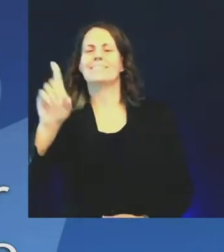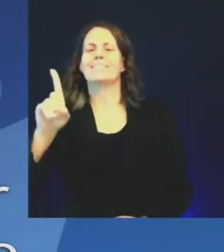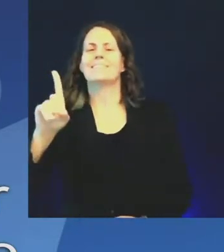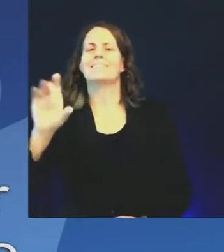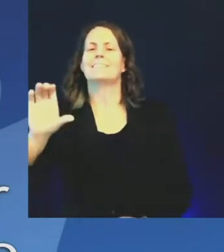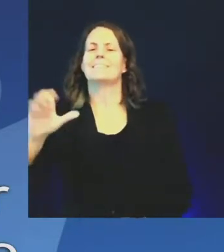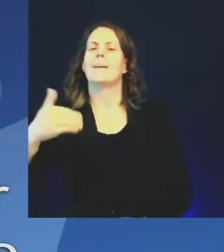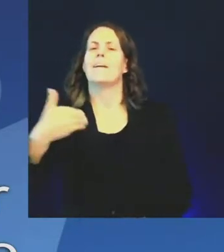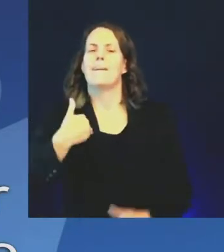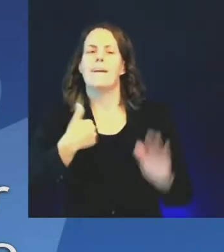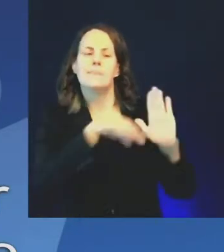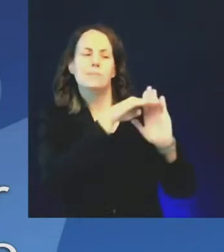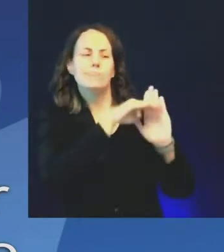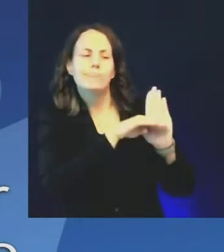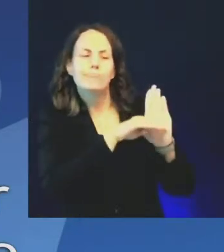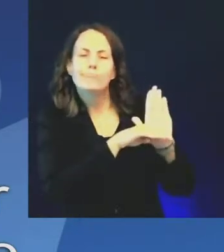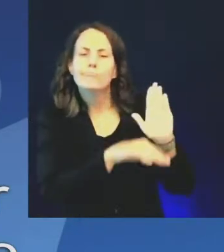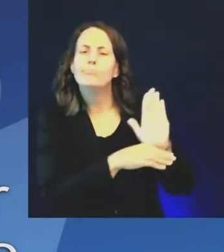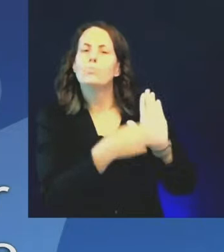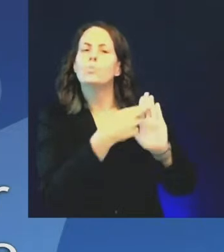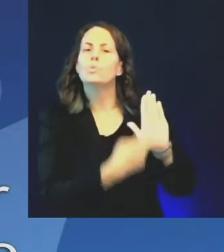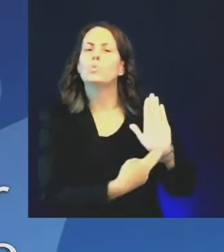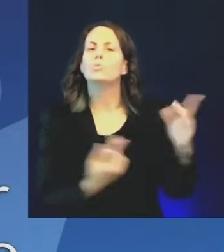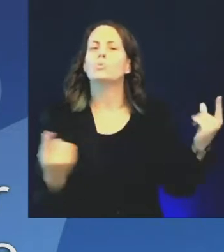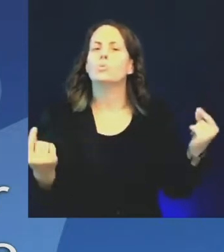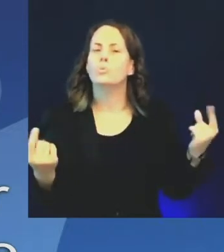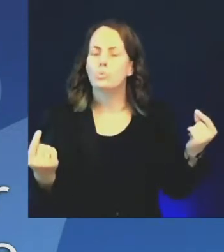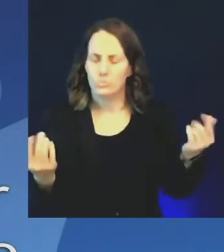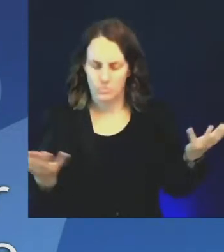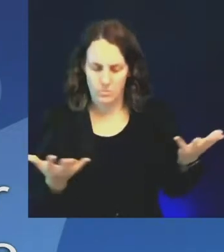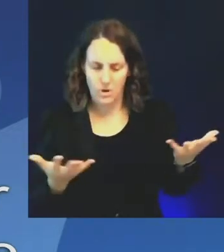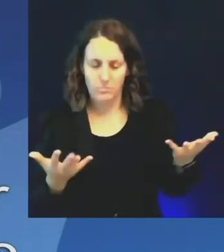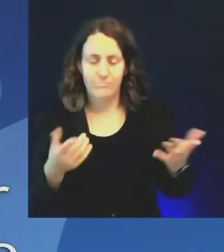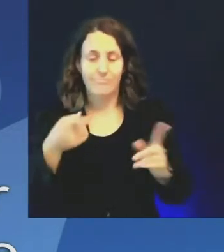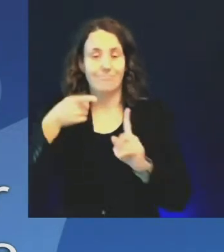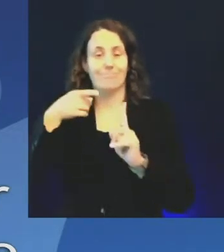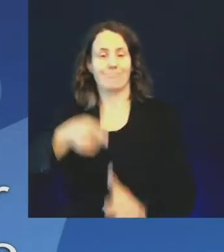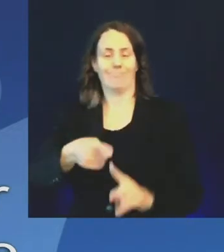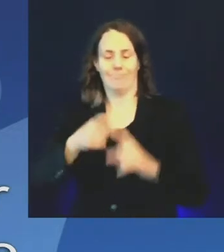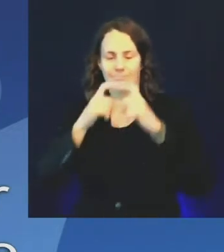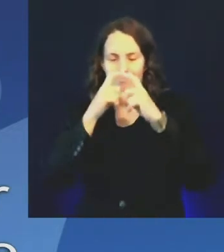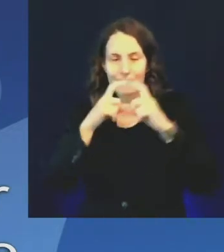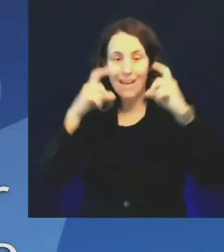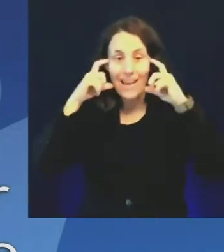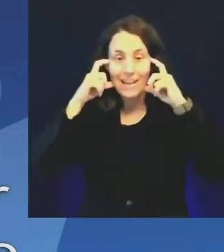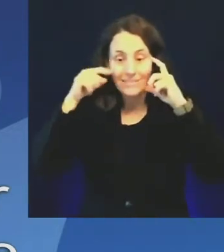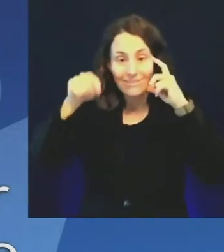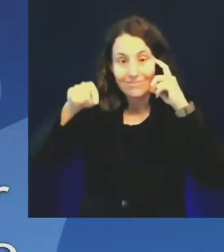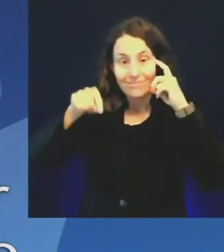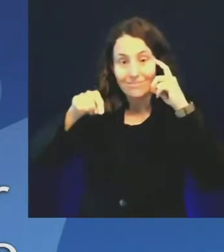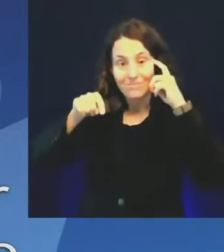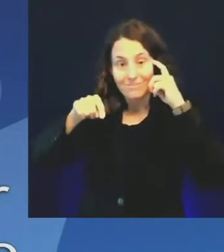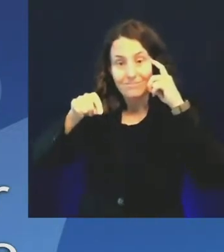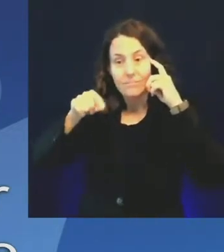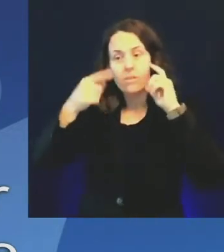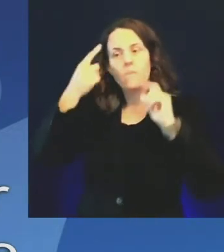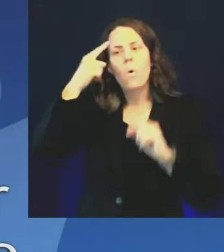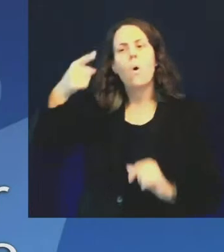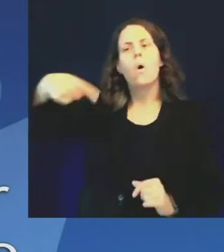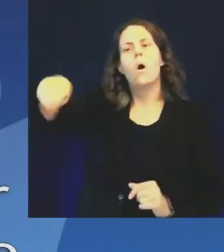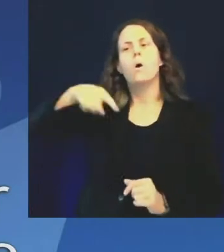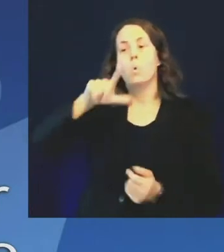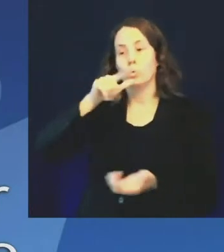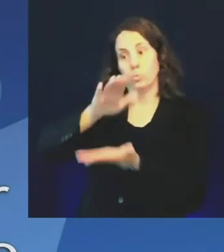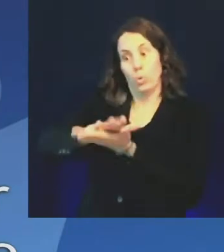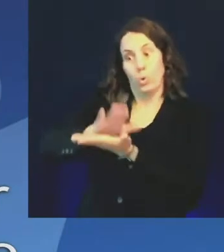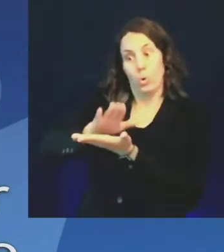unvaccinated students in schools. Do you have any advice on how schools should track vaccination status